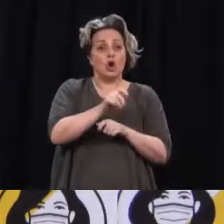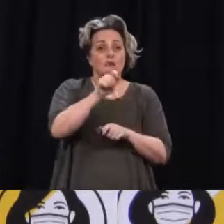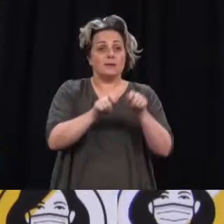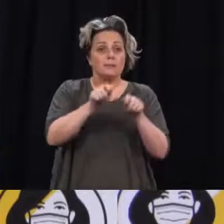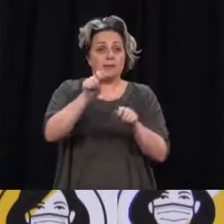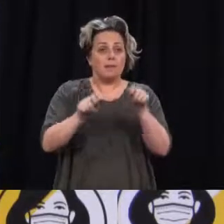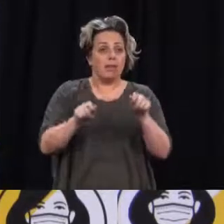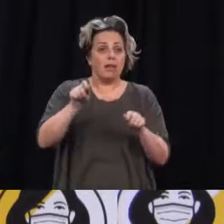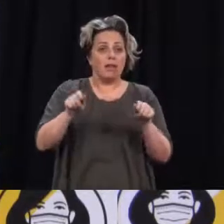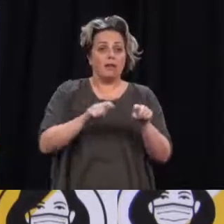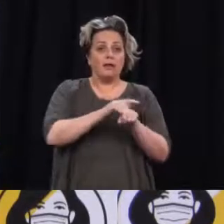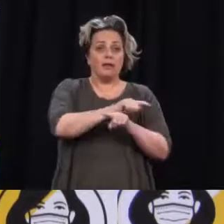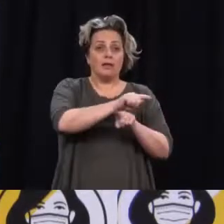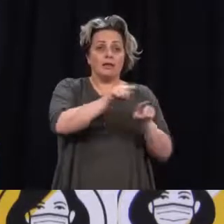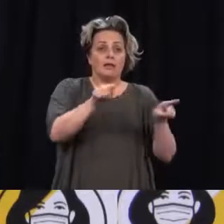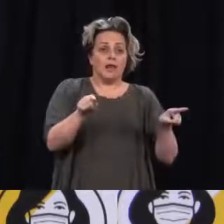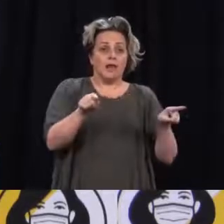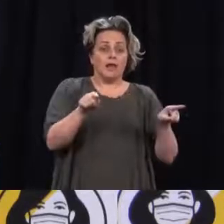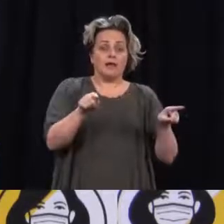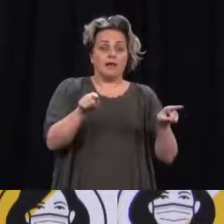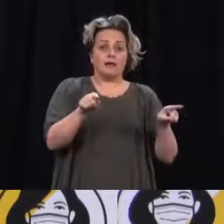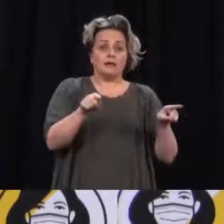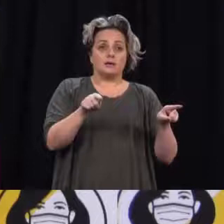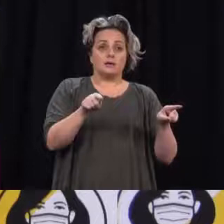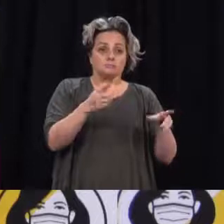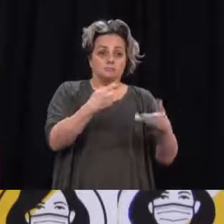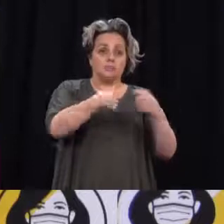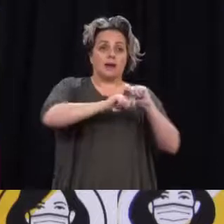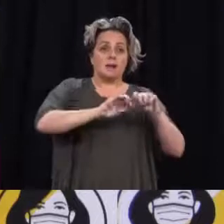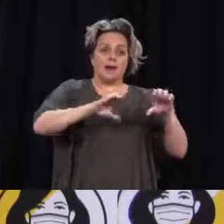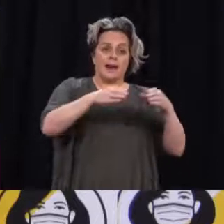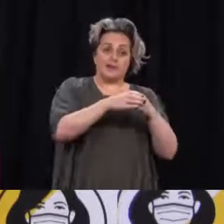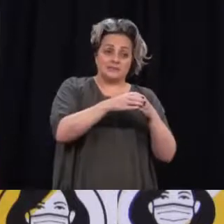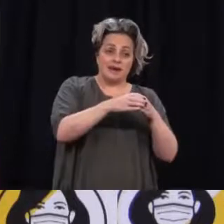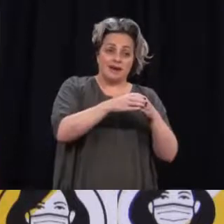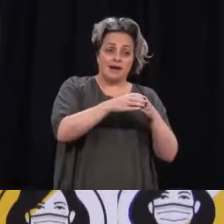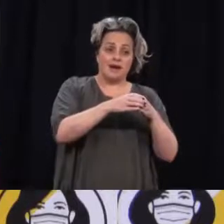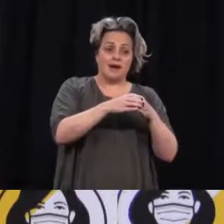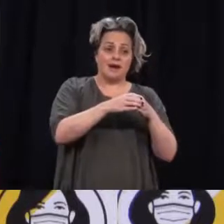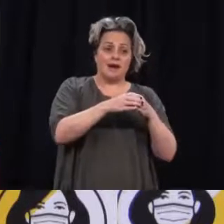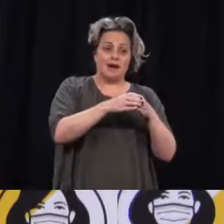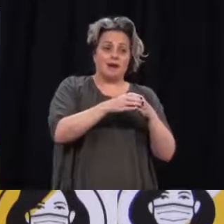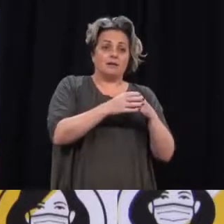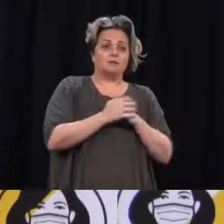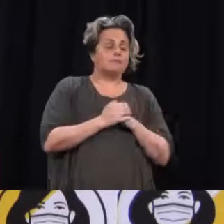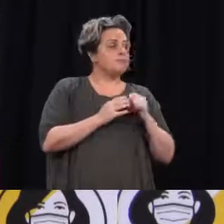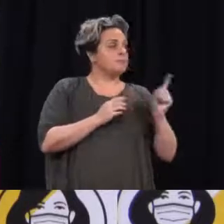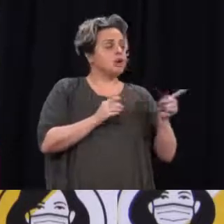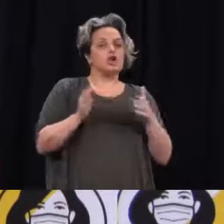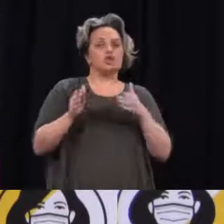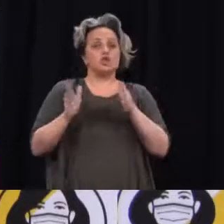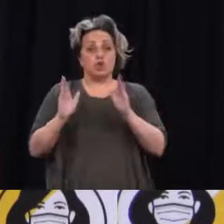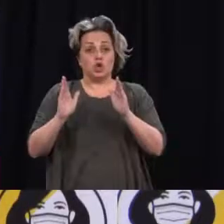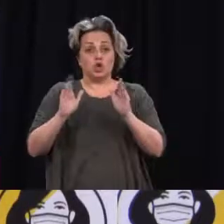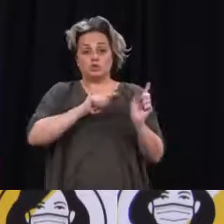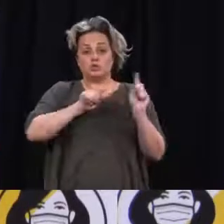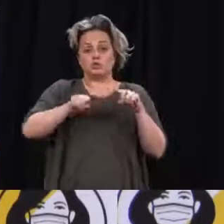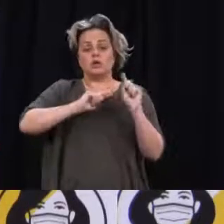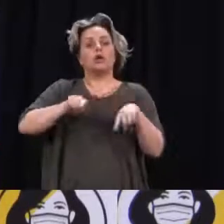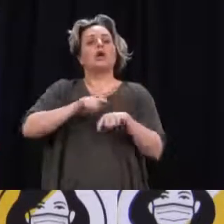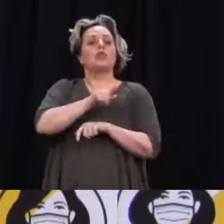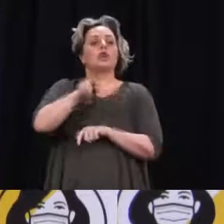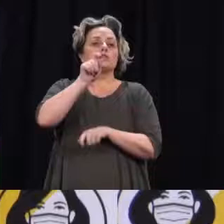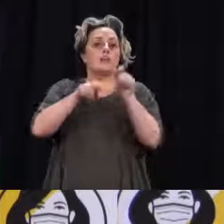smaller clusters which are building up to be clusters? On the church cluster, that is a combination of people who are both at